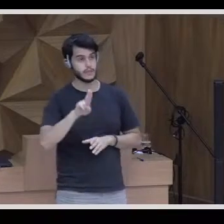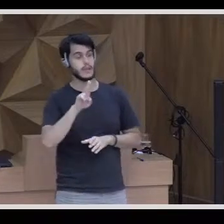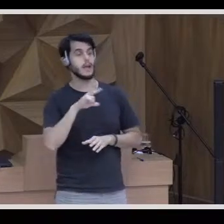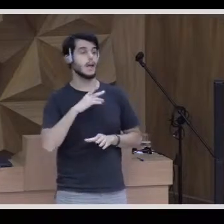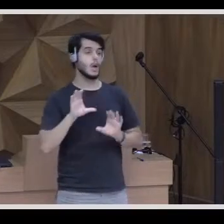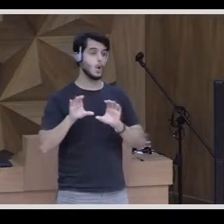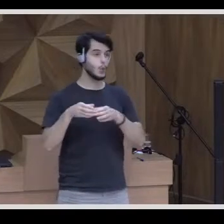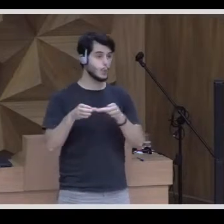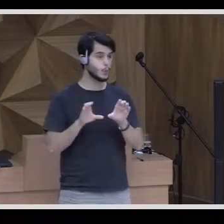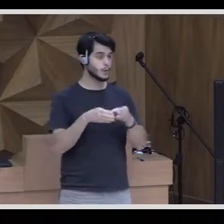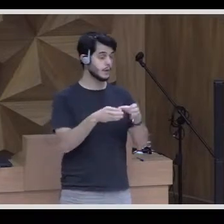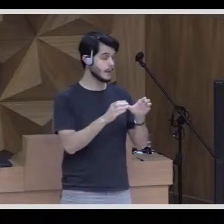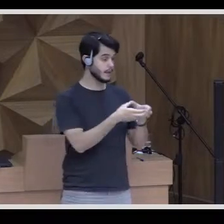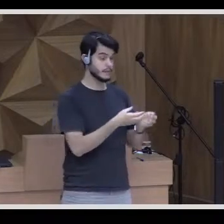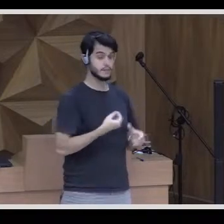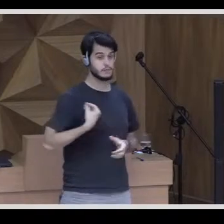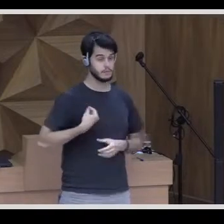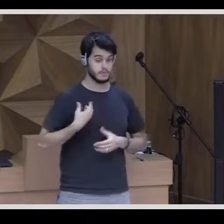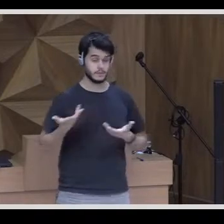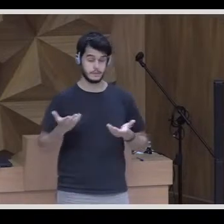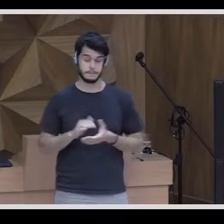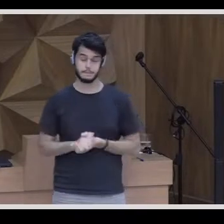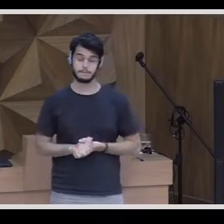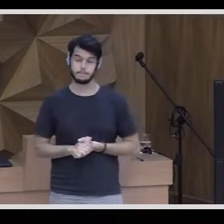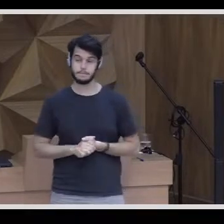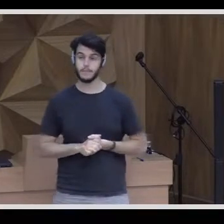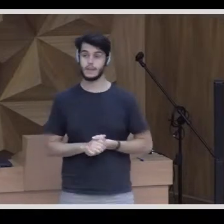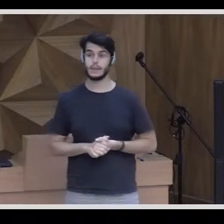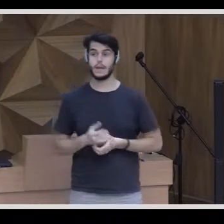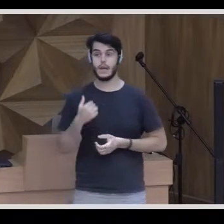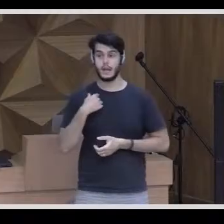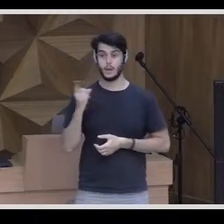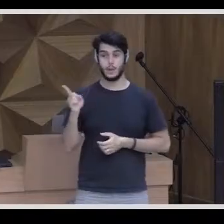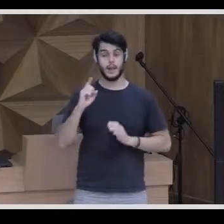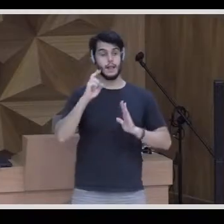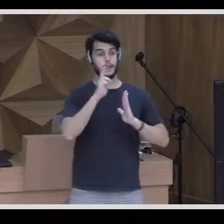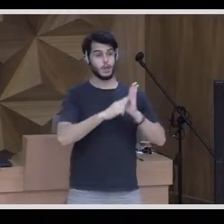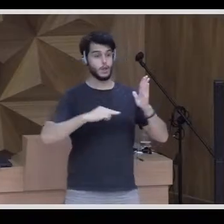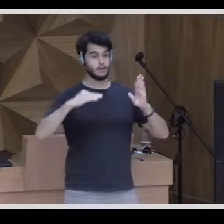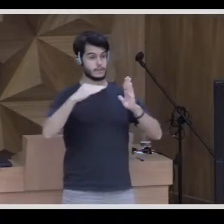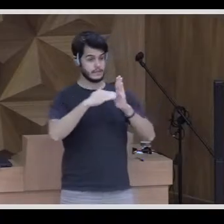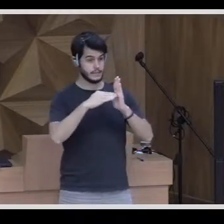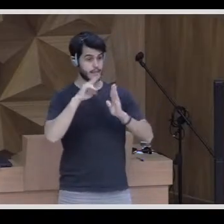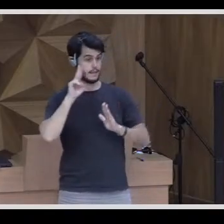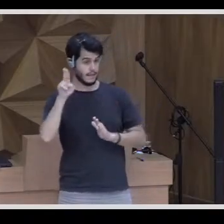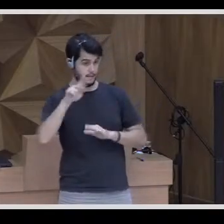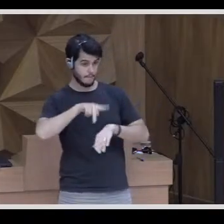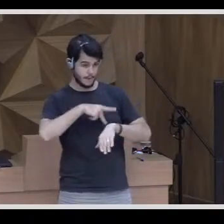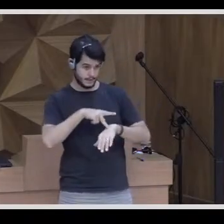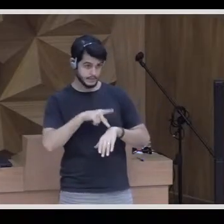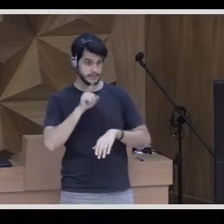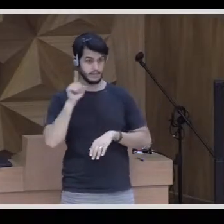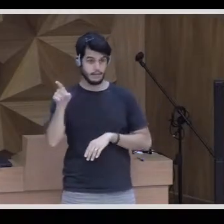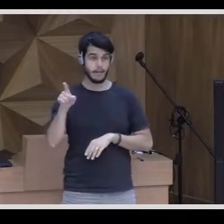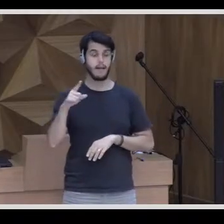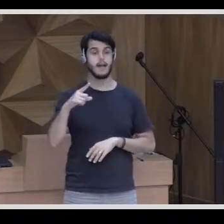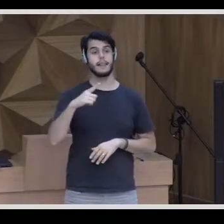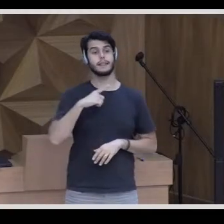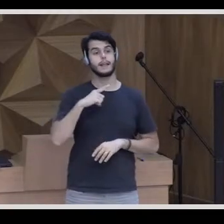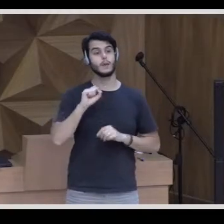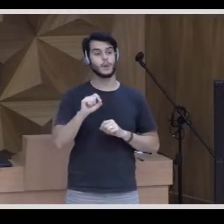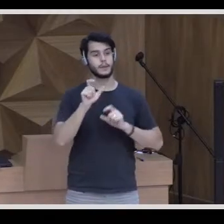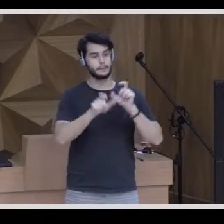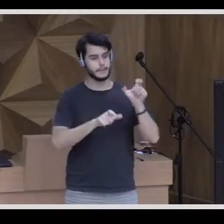And because I'm based in New Zealand, we, of course, have our indigenous population. We have the